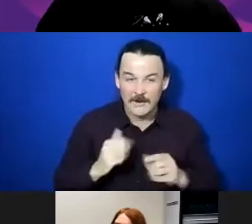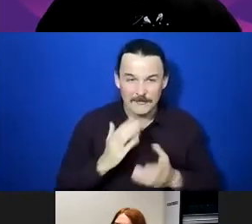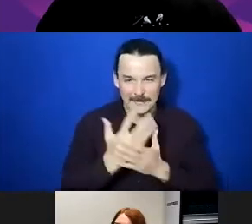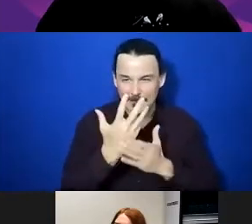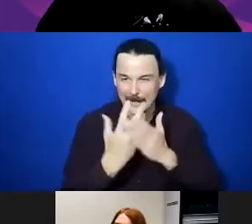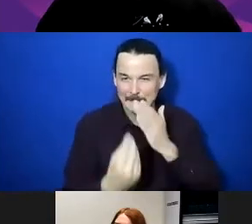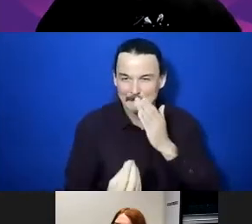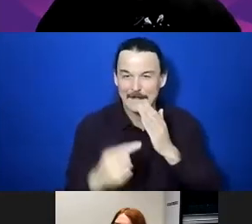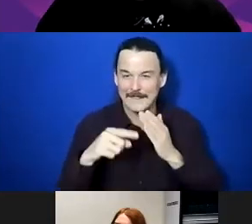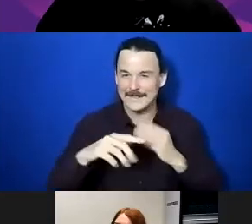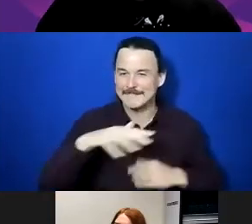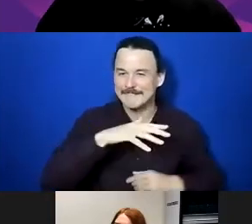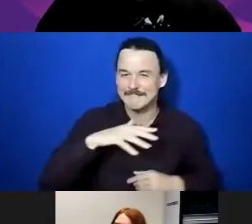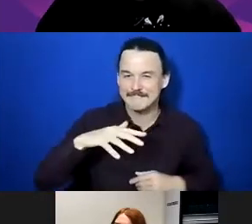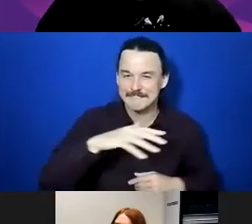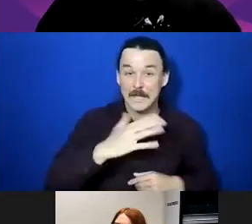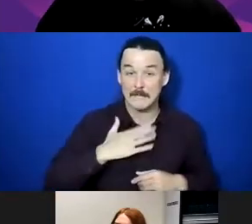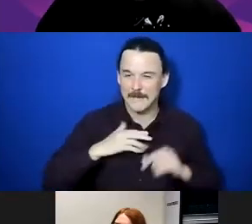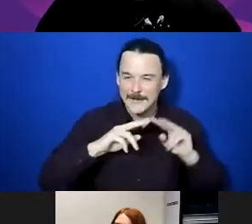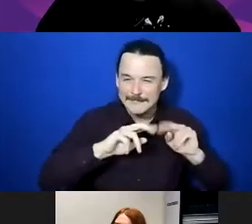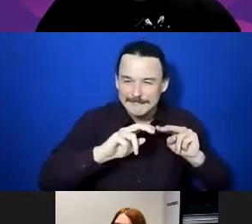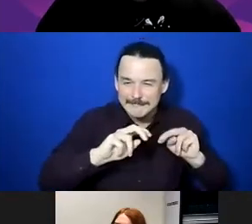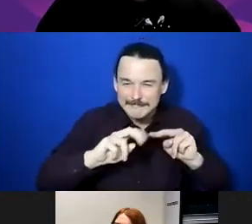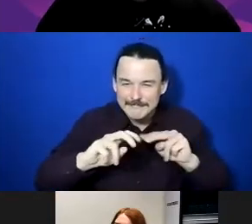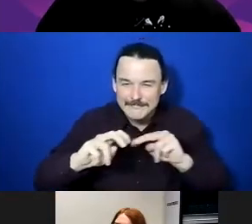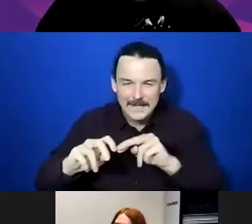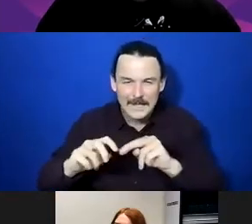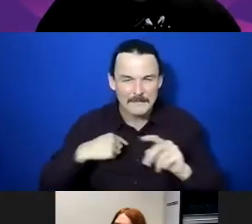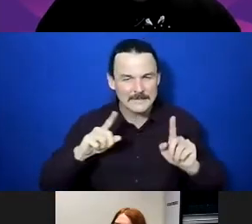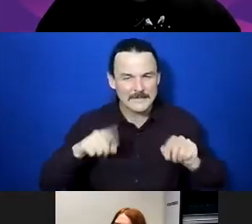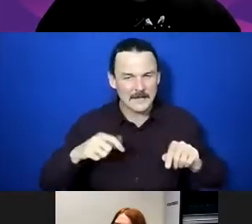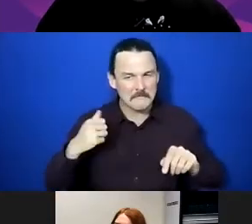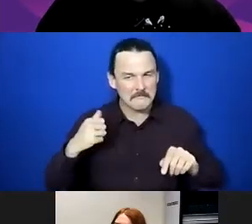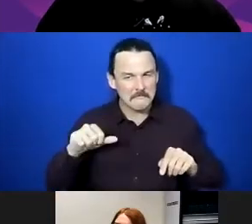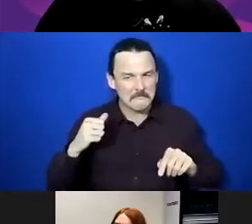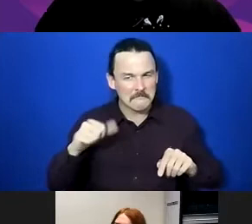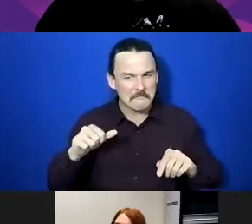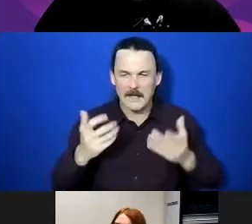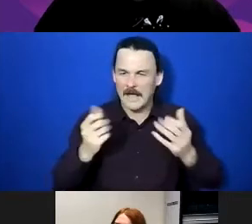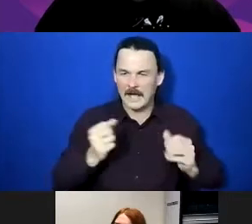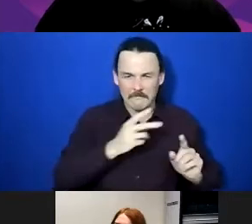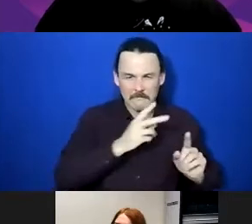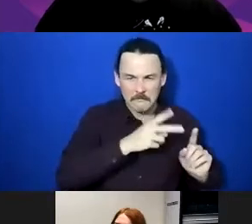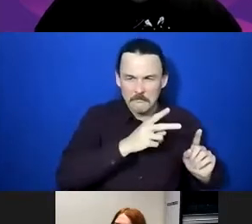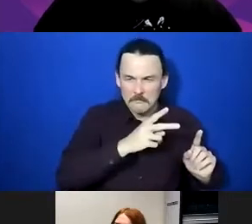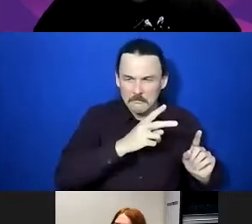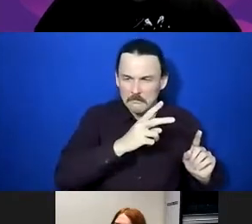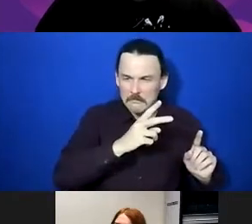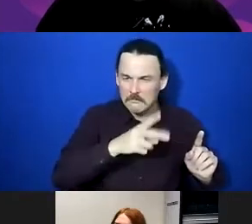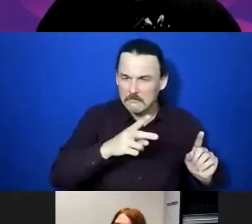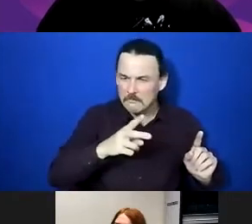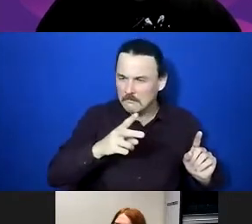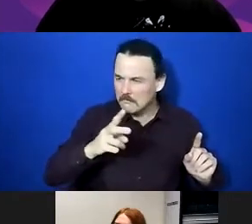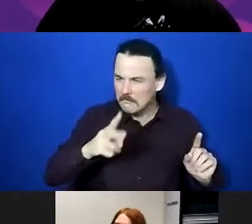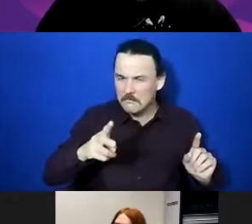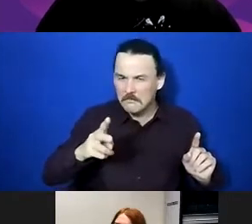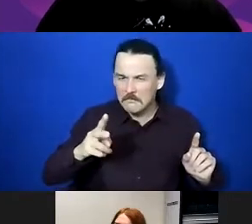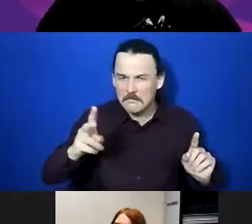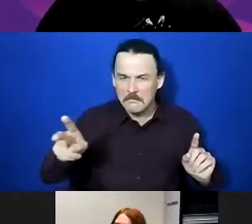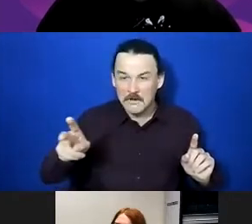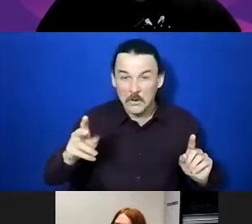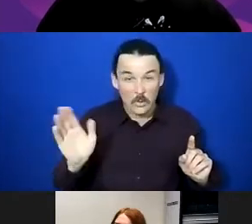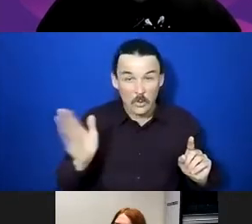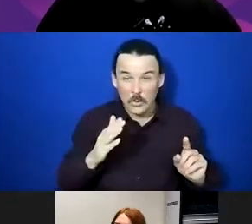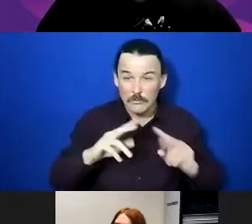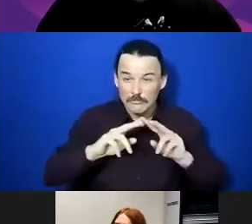research, I began to notice what you might call a developing trend. almost all research on anaesthetic history